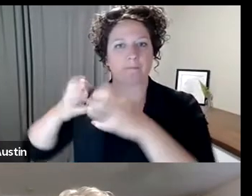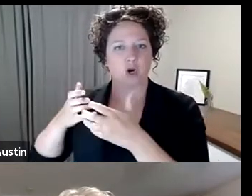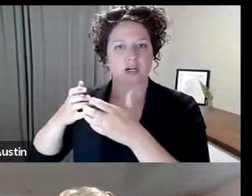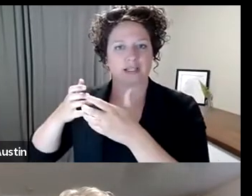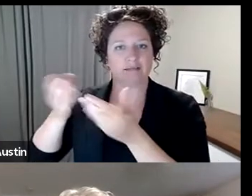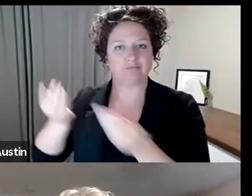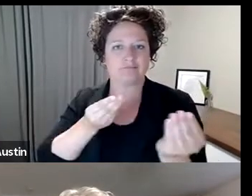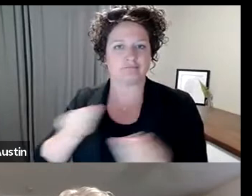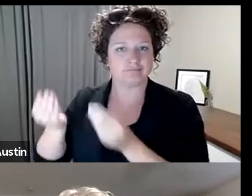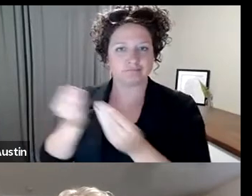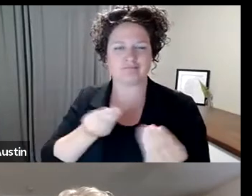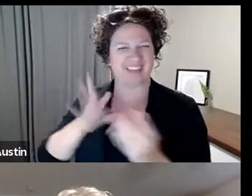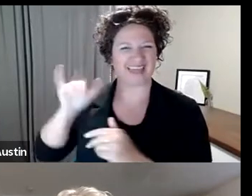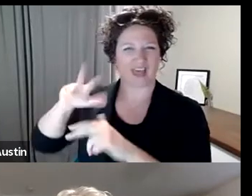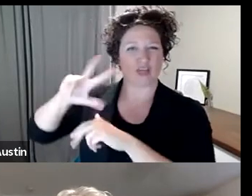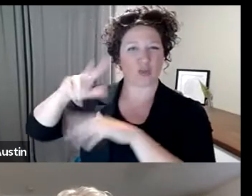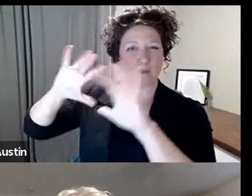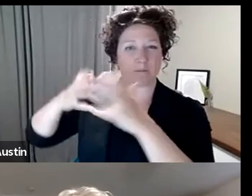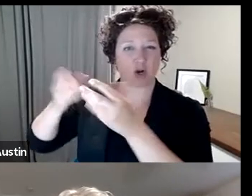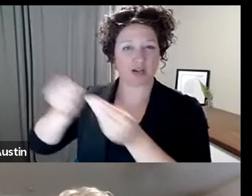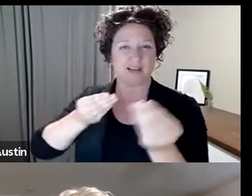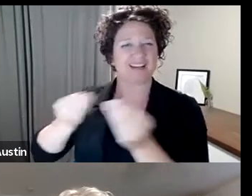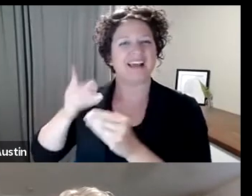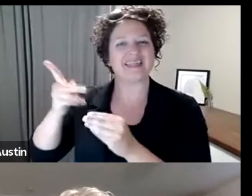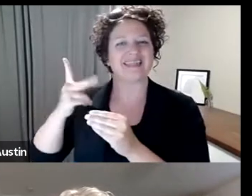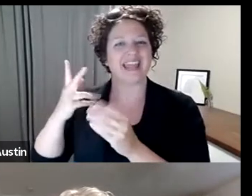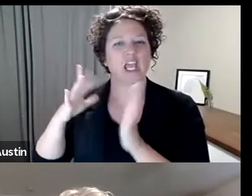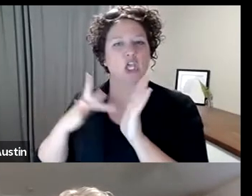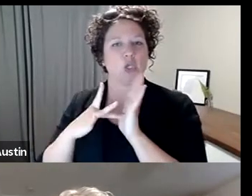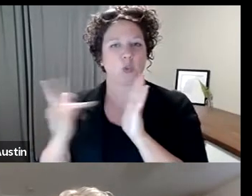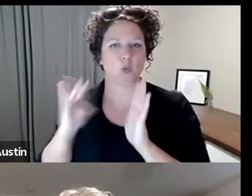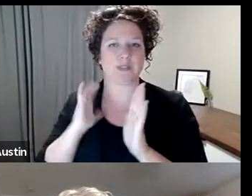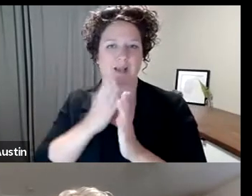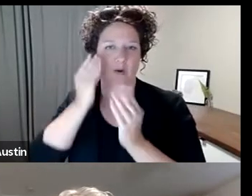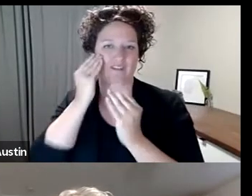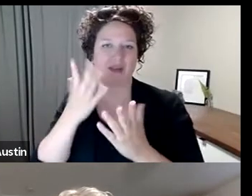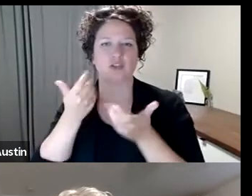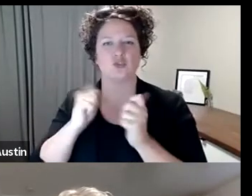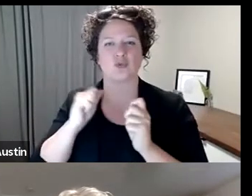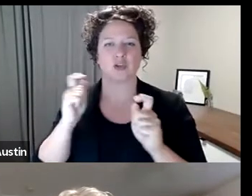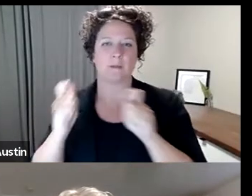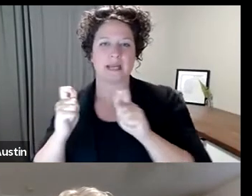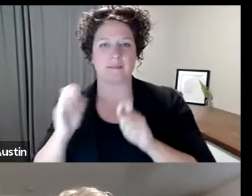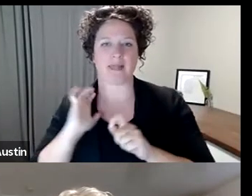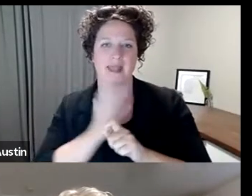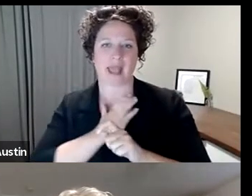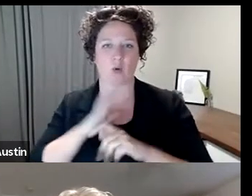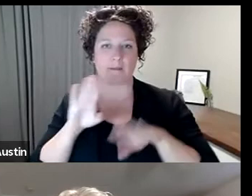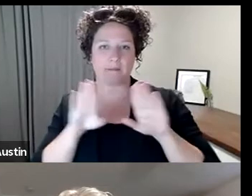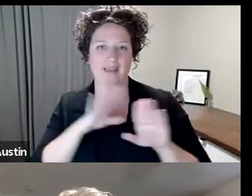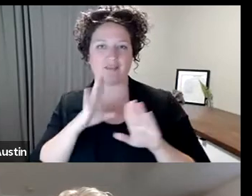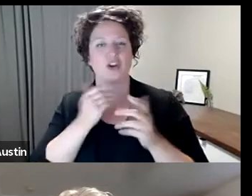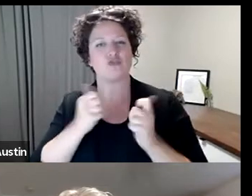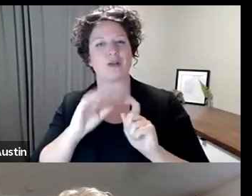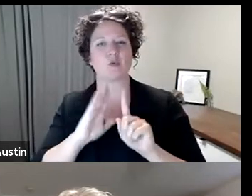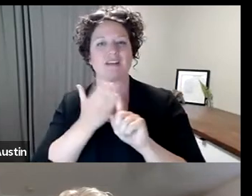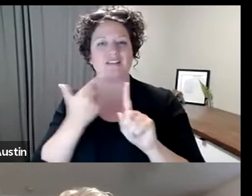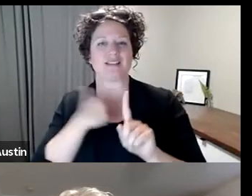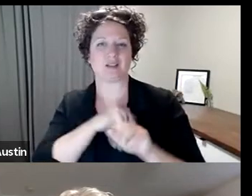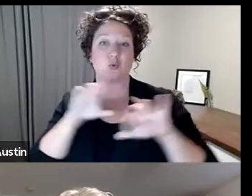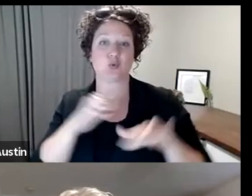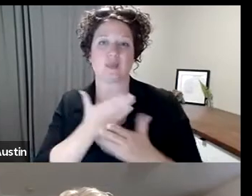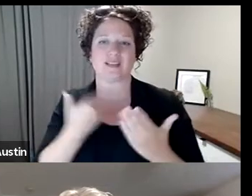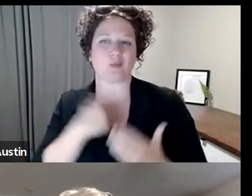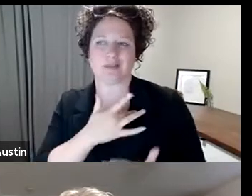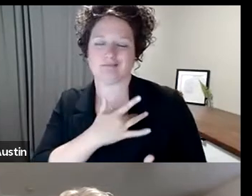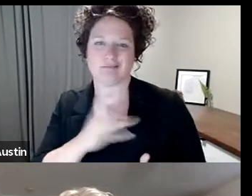times those intermediaries use the information we provide to try and manipulate our behavior and convince us to do things that we wouldn't